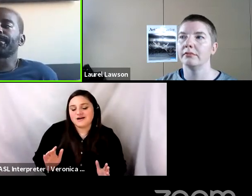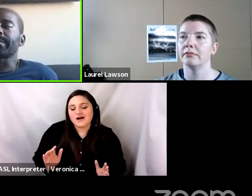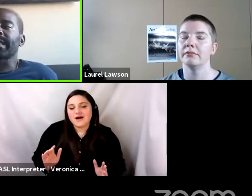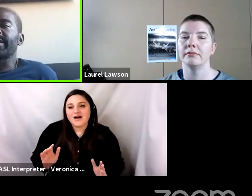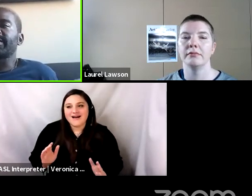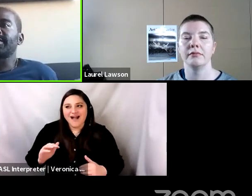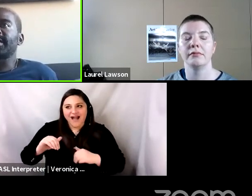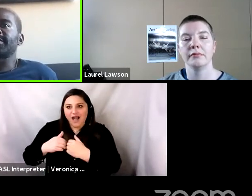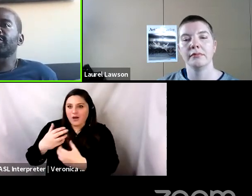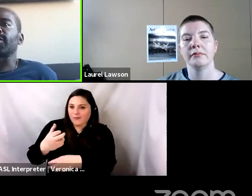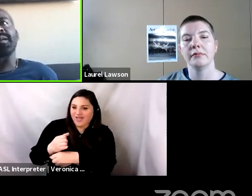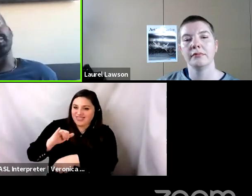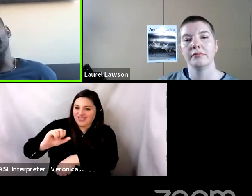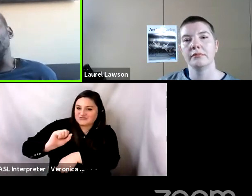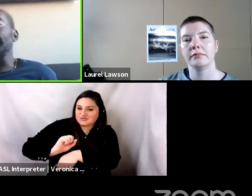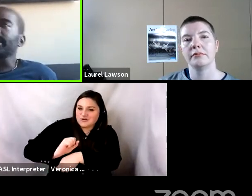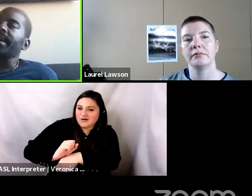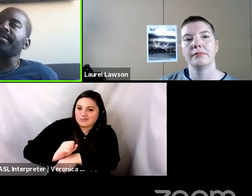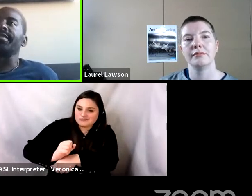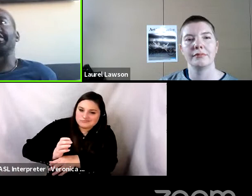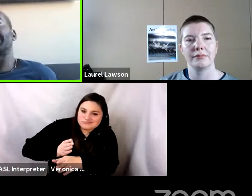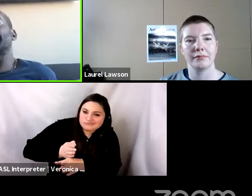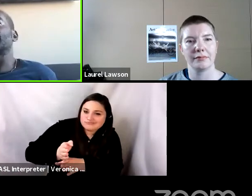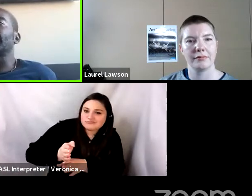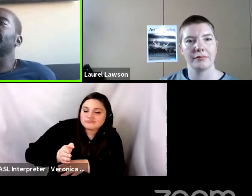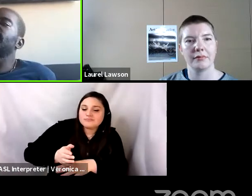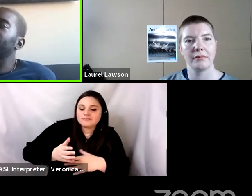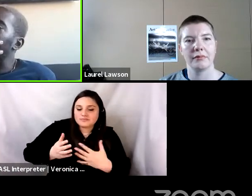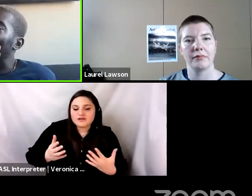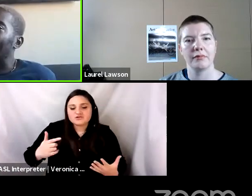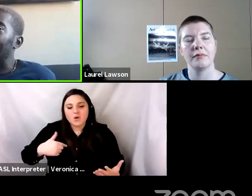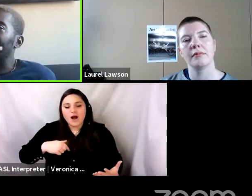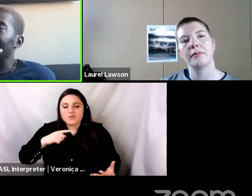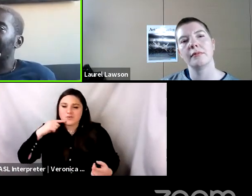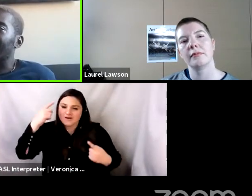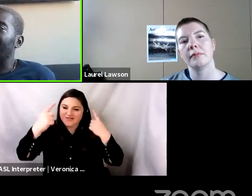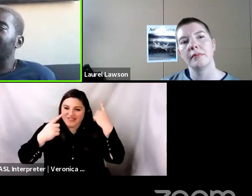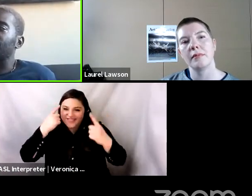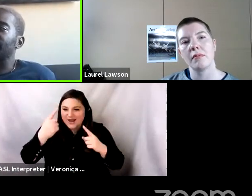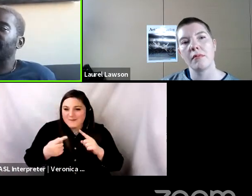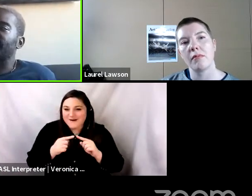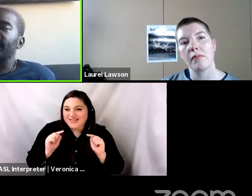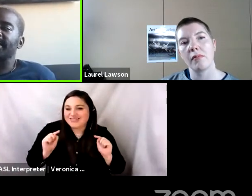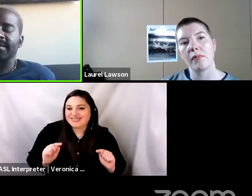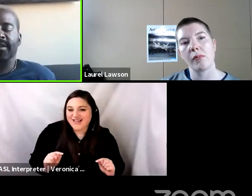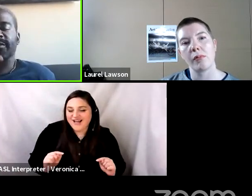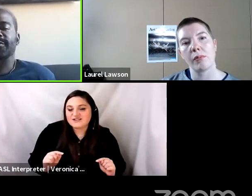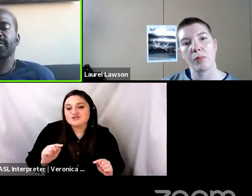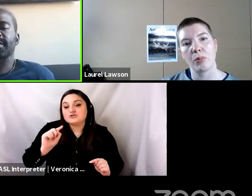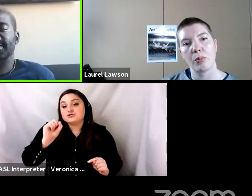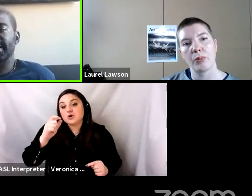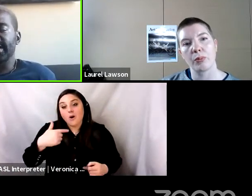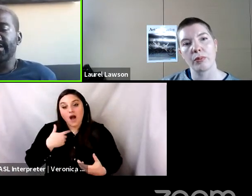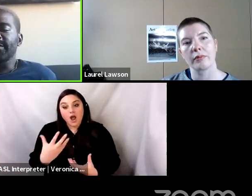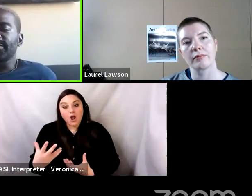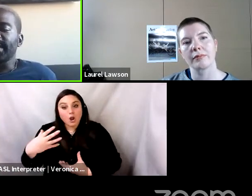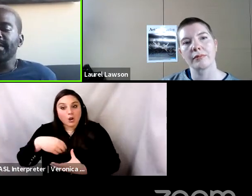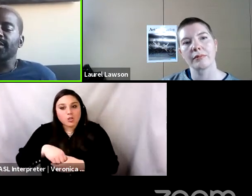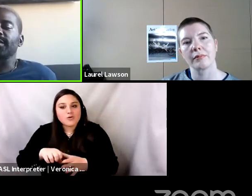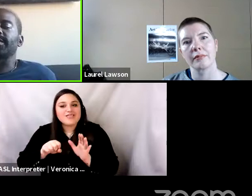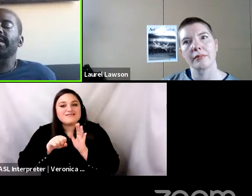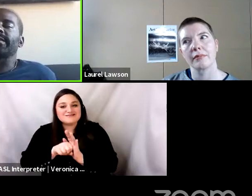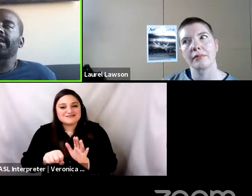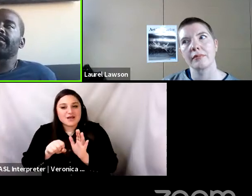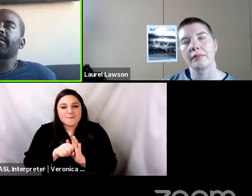and so really kind of thinking through. So I included what I included was the fist, like this